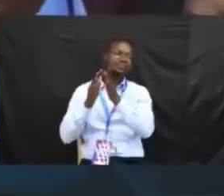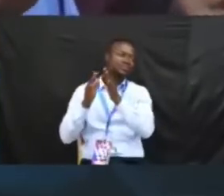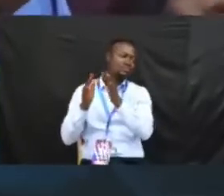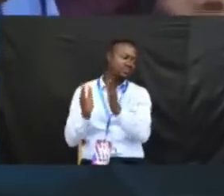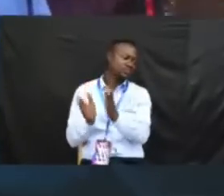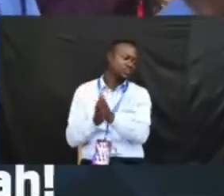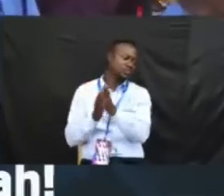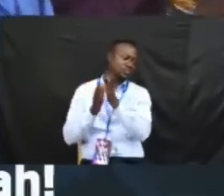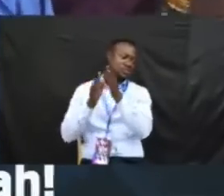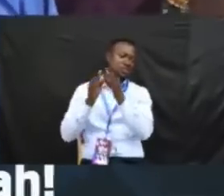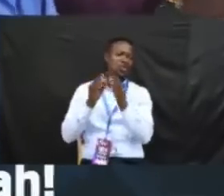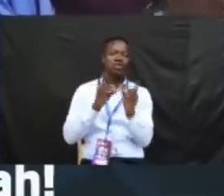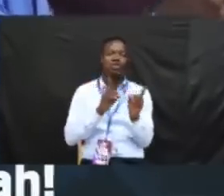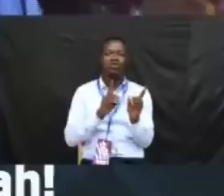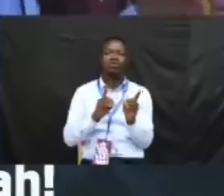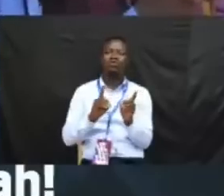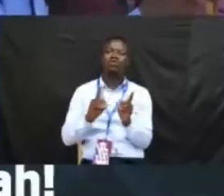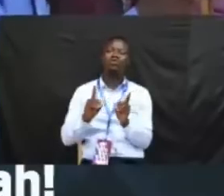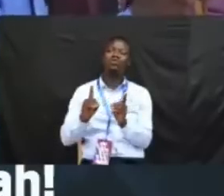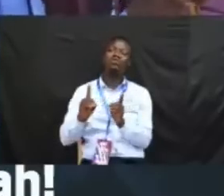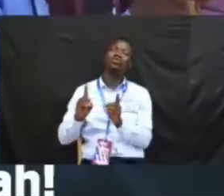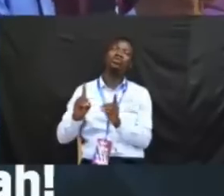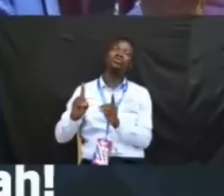praise, do it